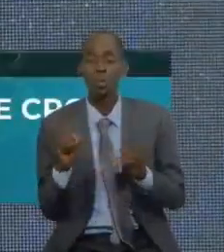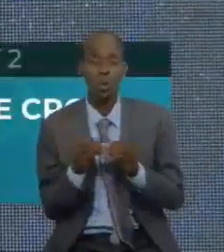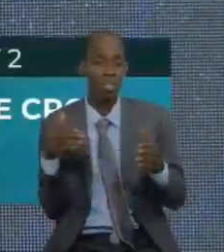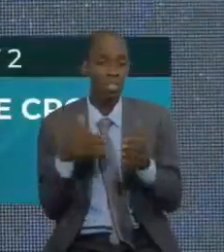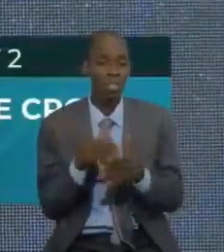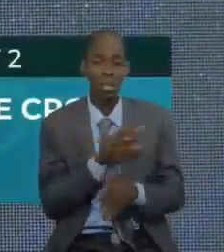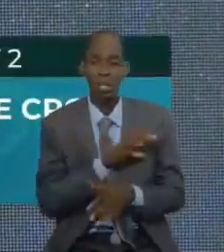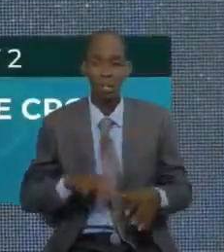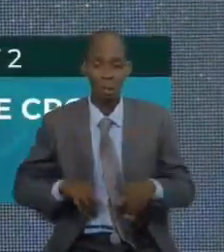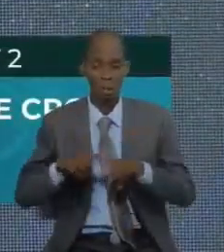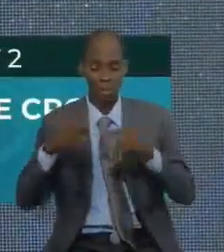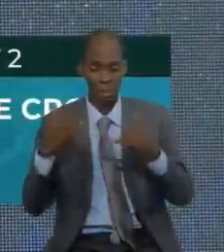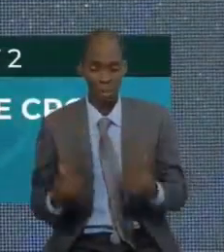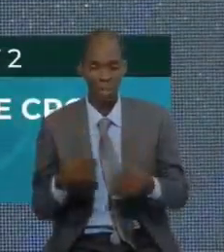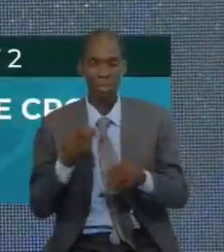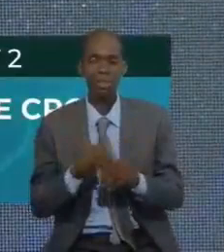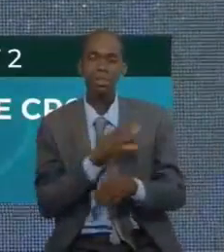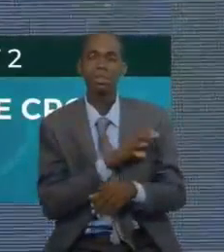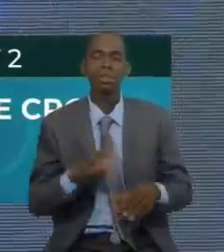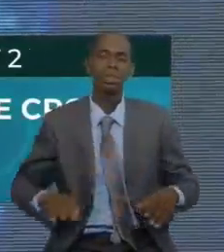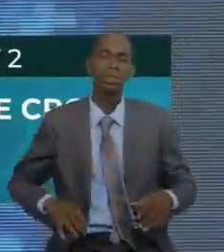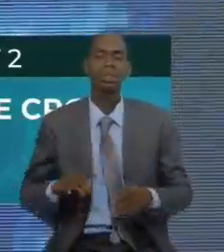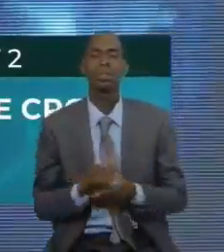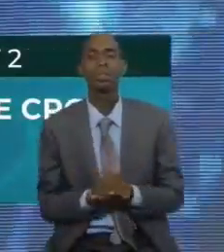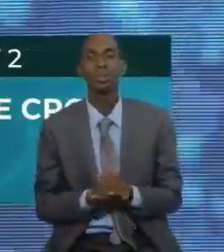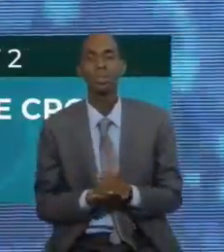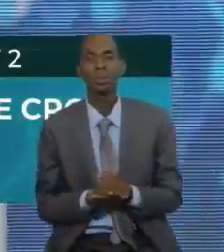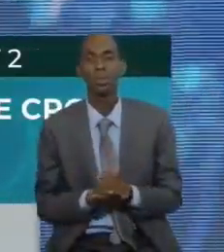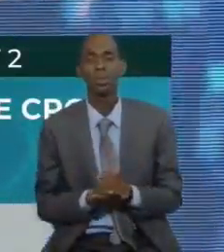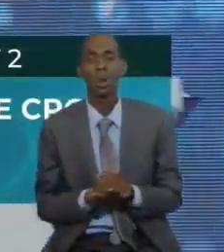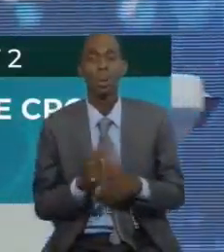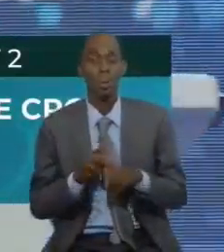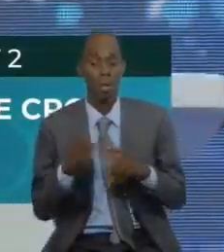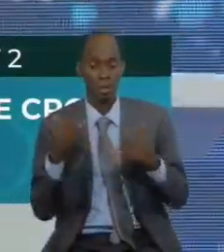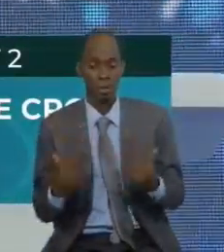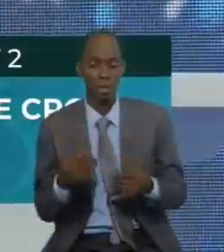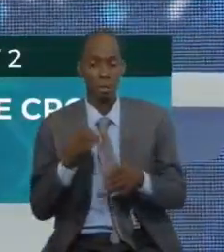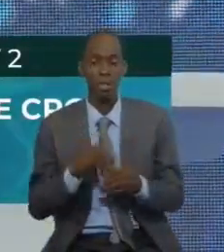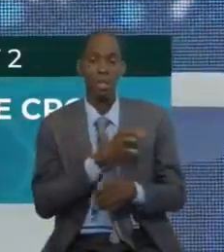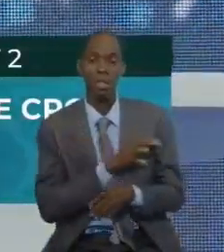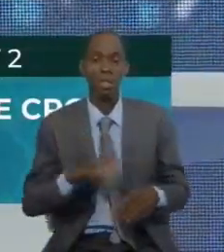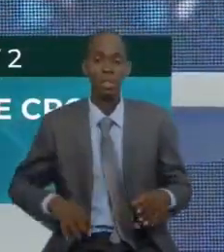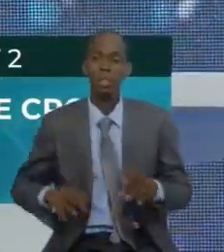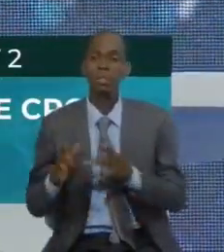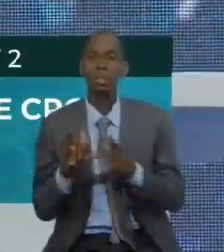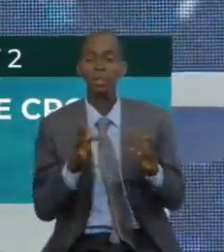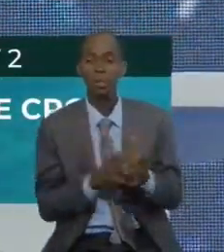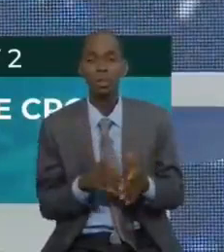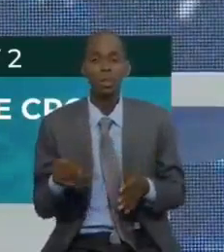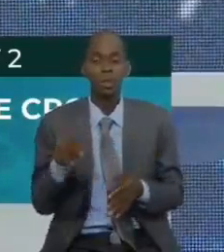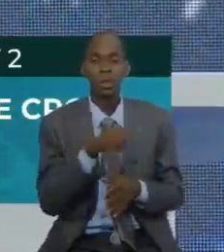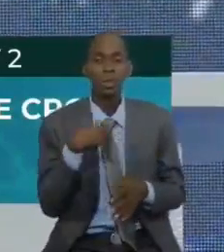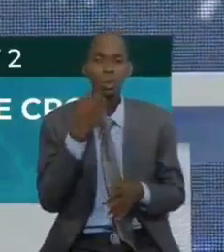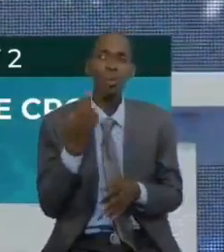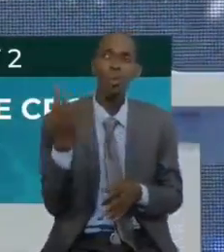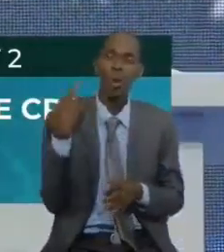but now in Christ. But now in Christ Jesus, ye who were